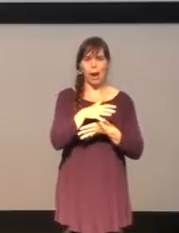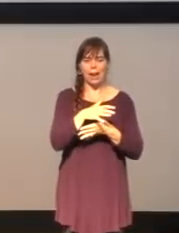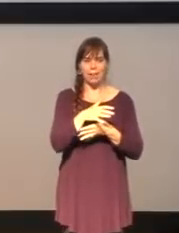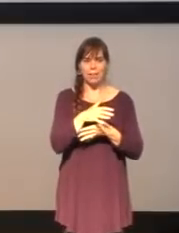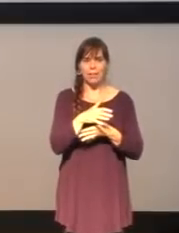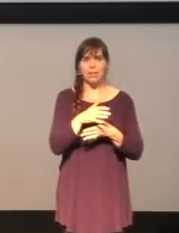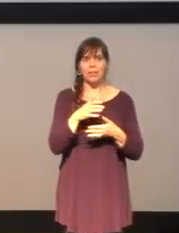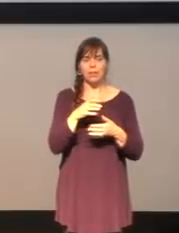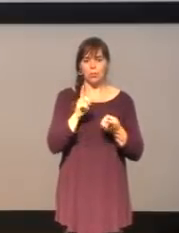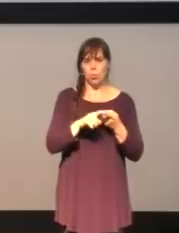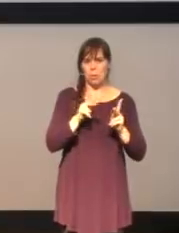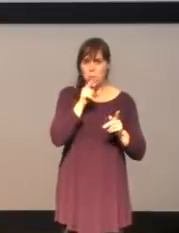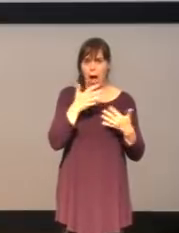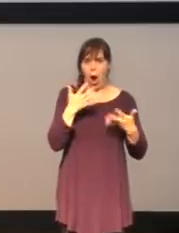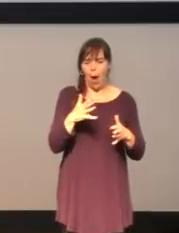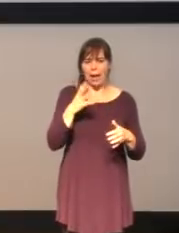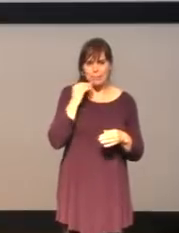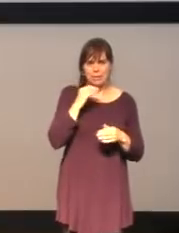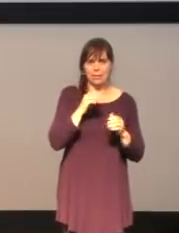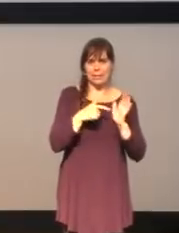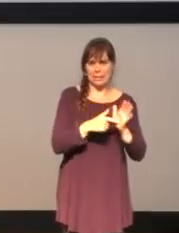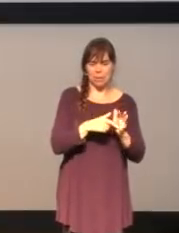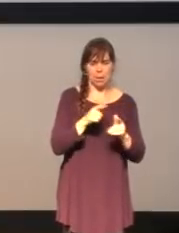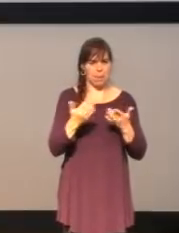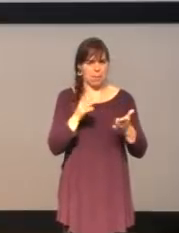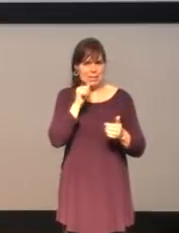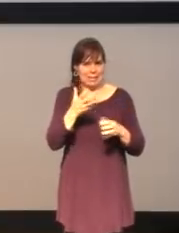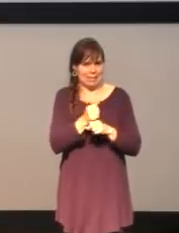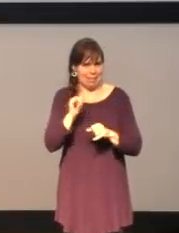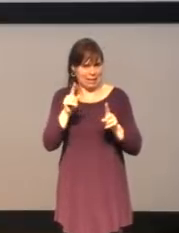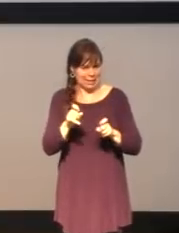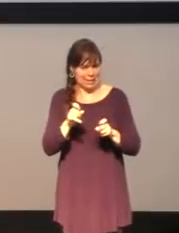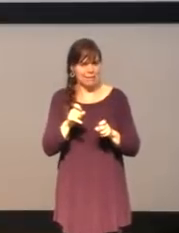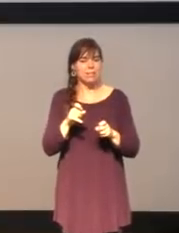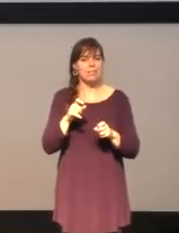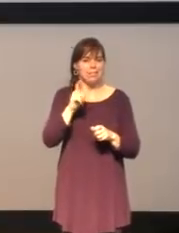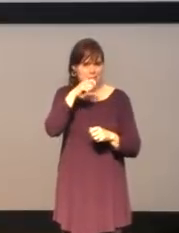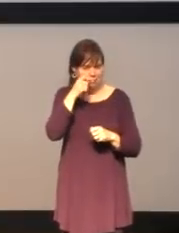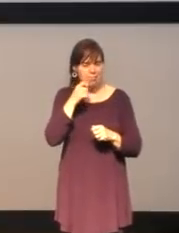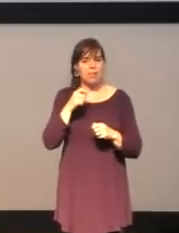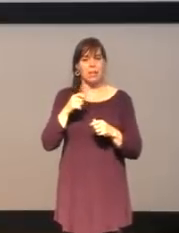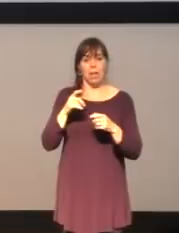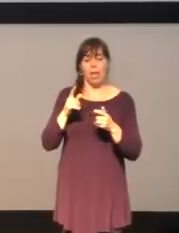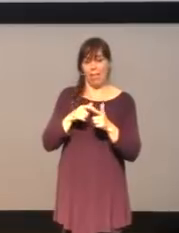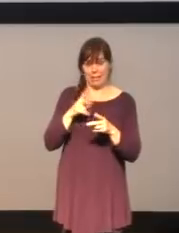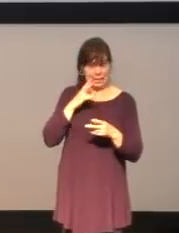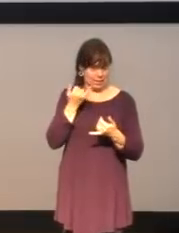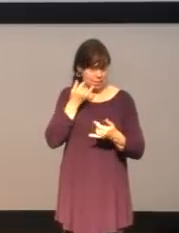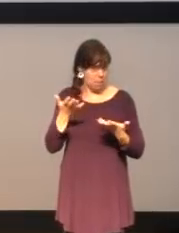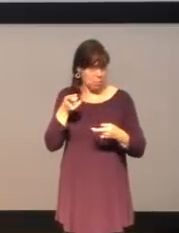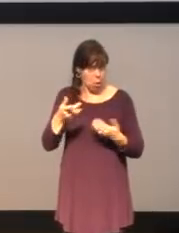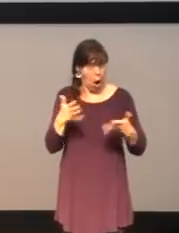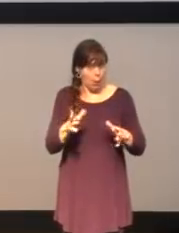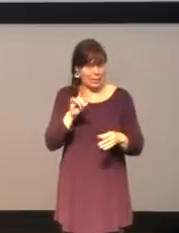actually had COVID-like symptoms but may not have had a PCR-based test to follow up to see if immunity has developed and